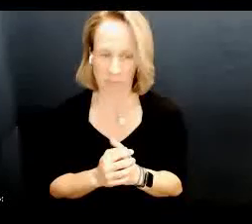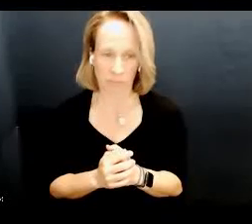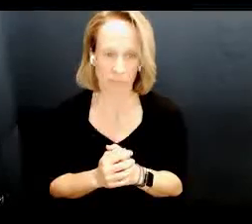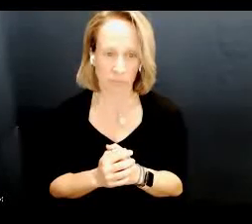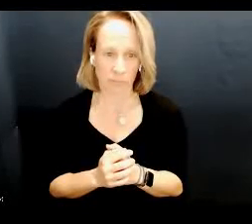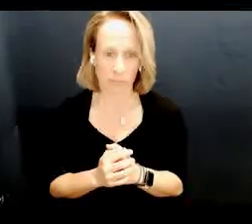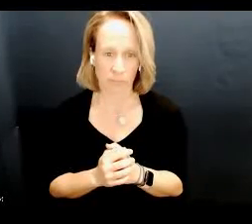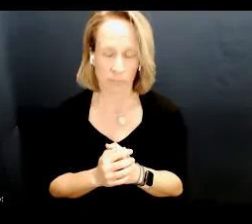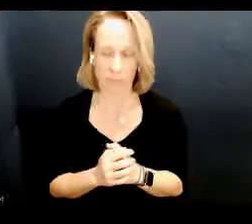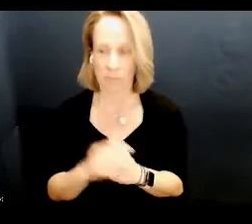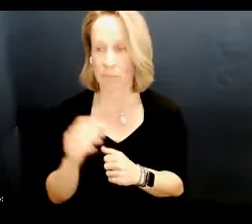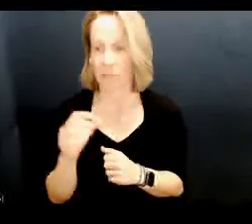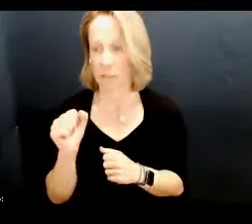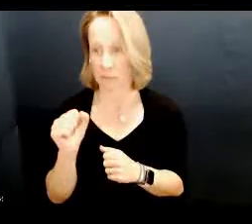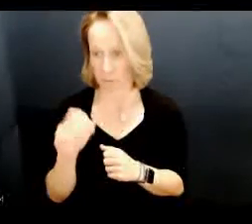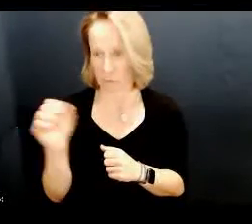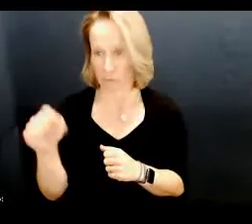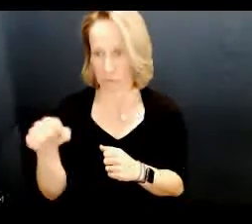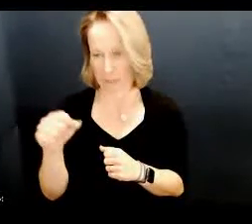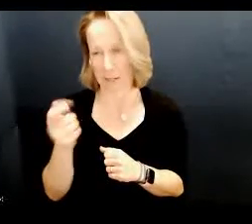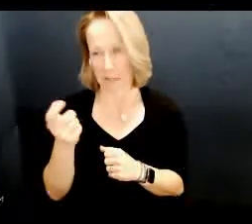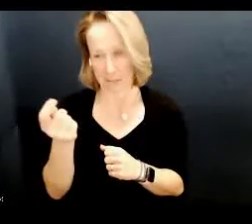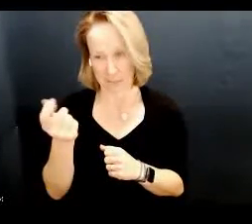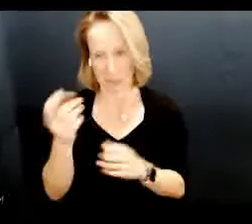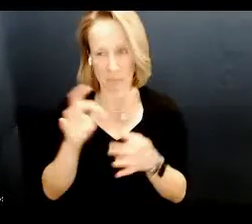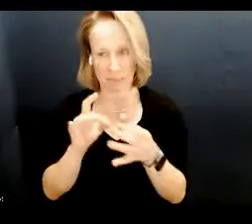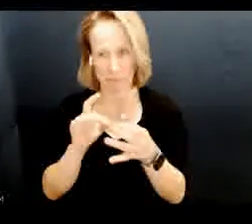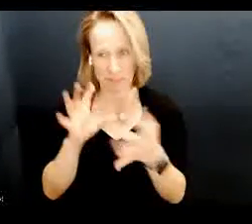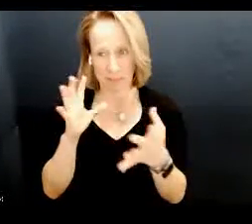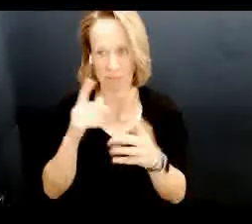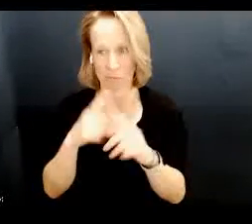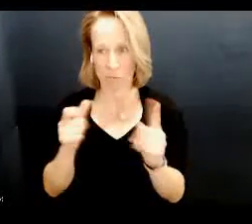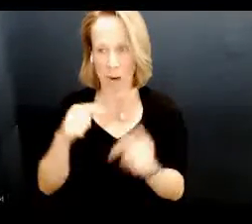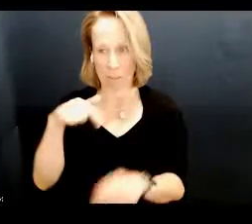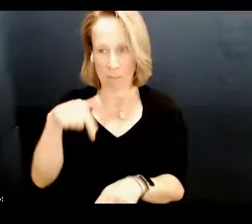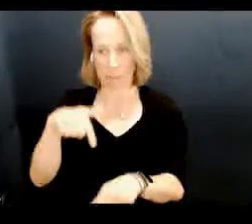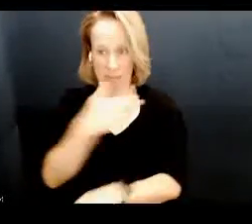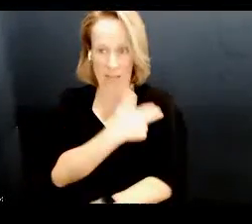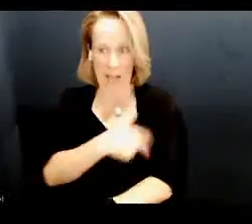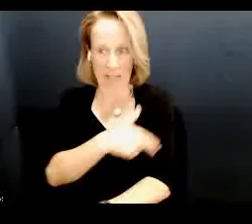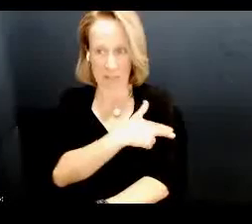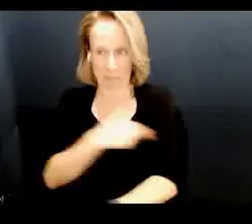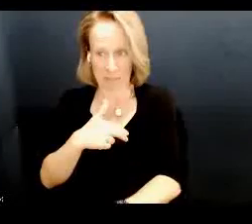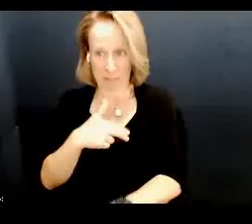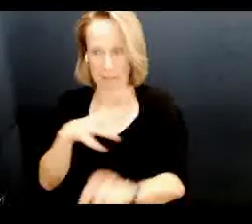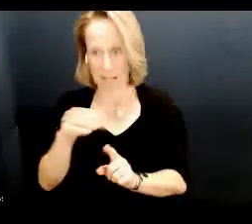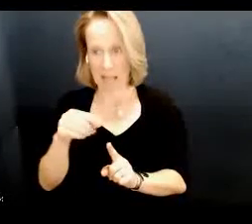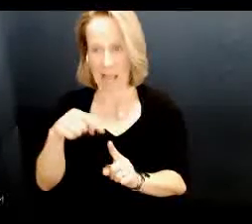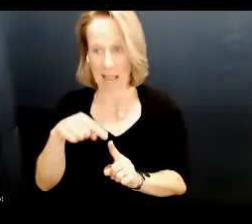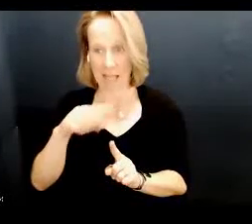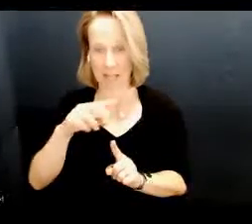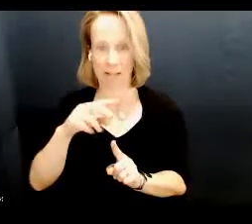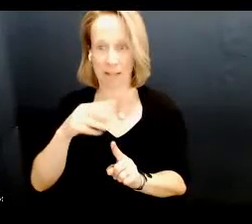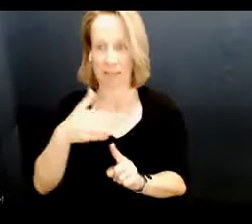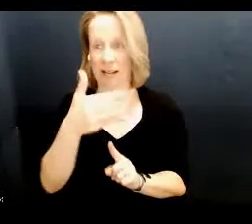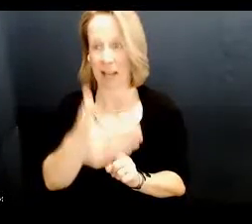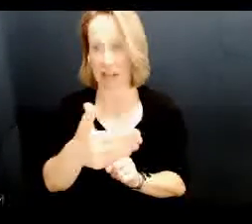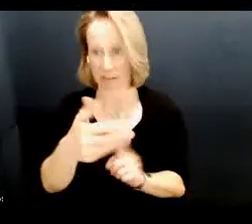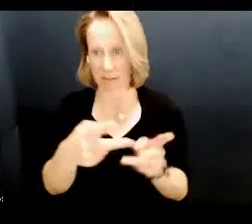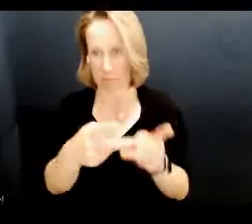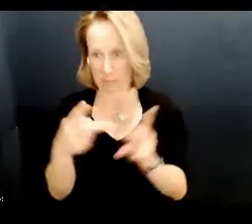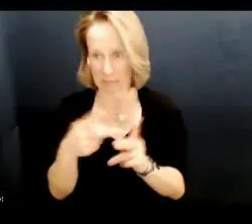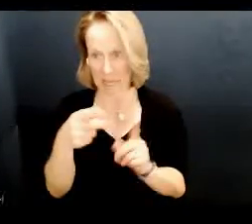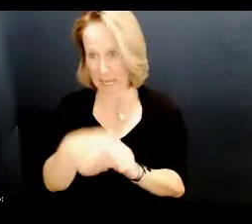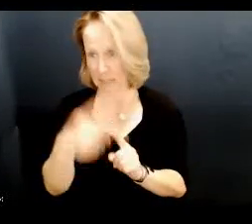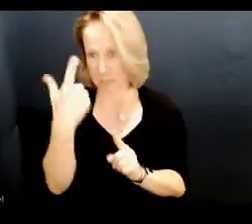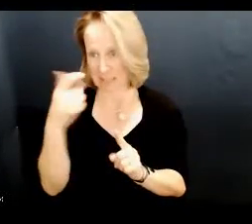Yeah, so there's a disconnect between the initial hospital and the second facility because they had to wait an additional hour, definitely.